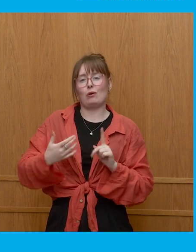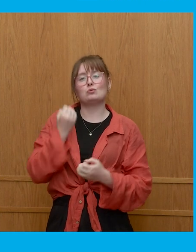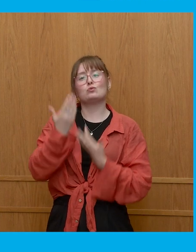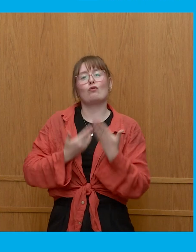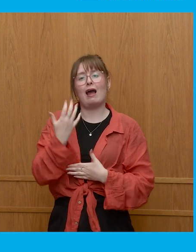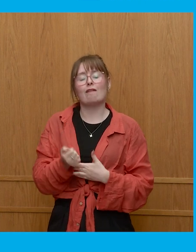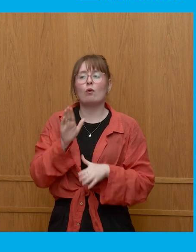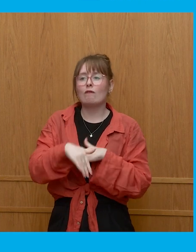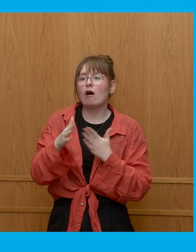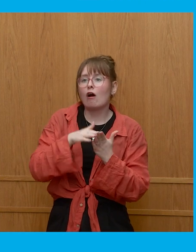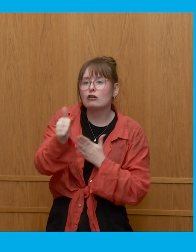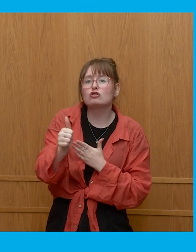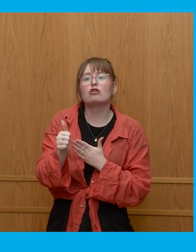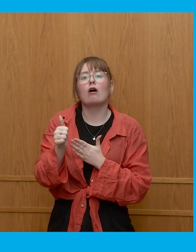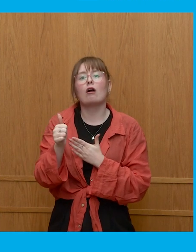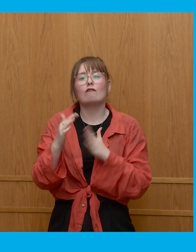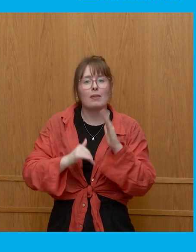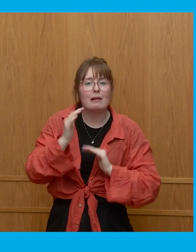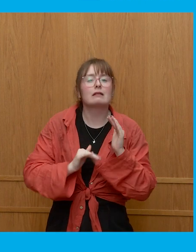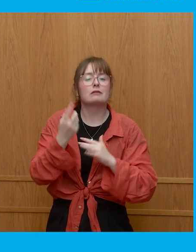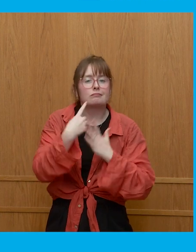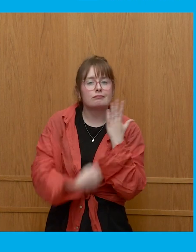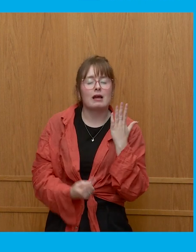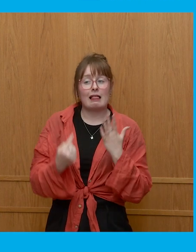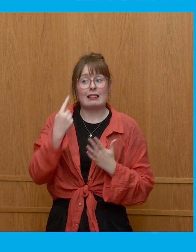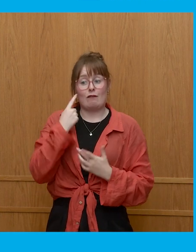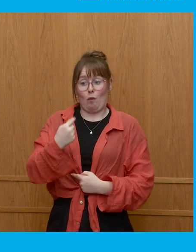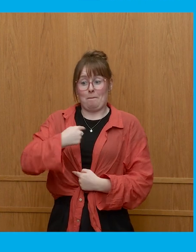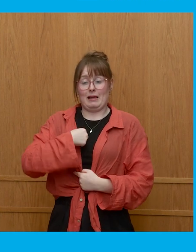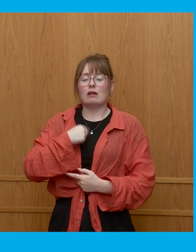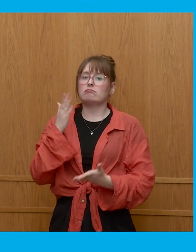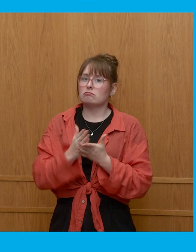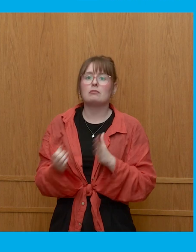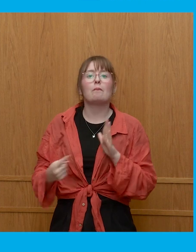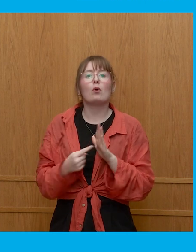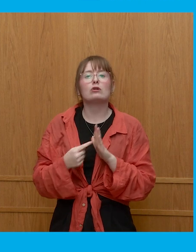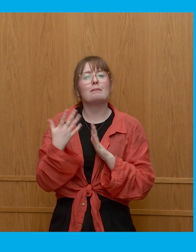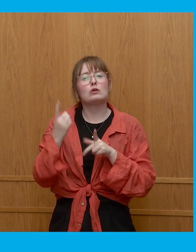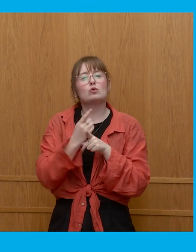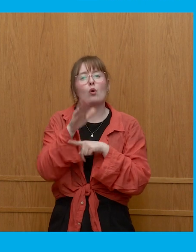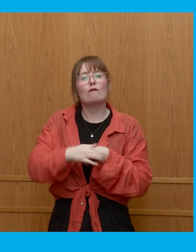the cultural resonance of the building, which to me is as important. You talked about